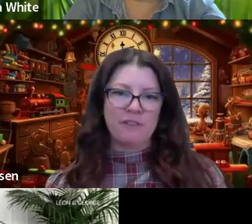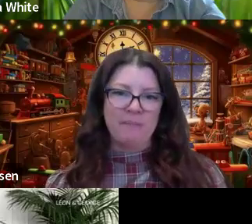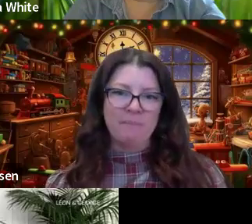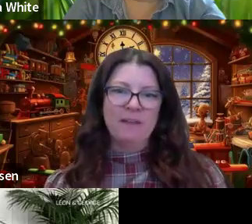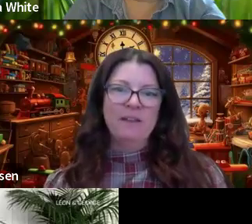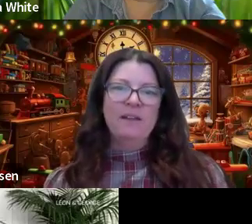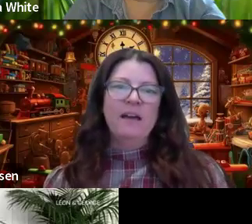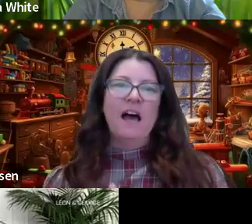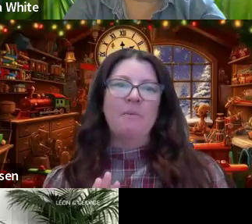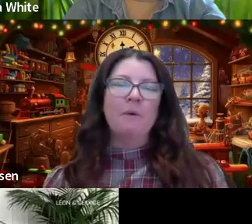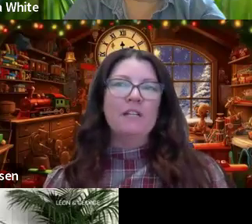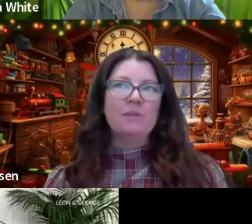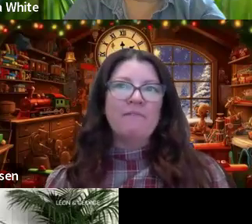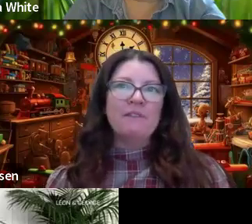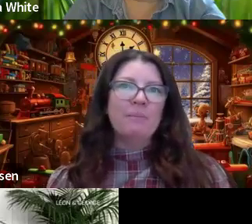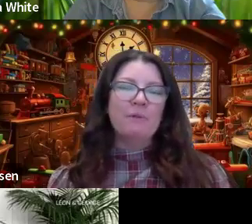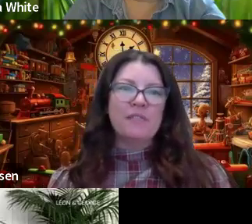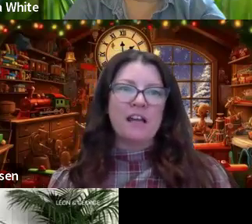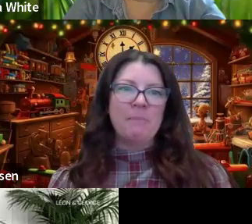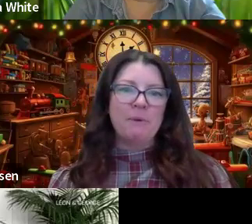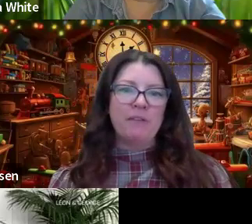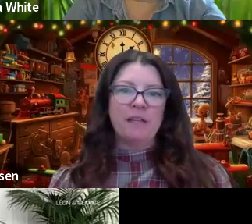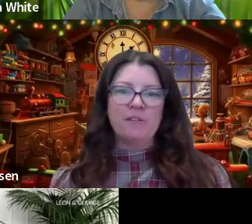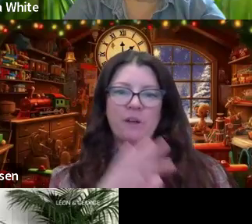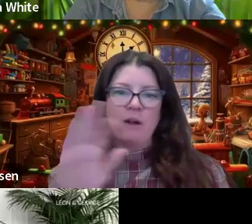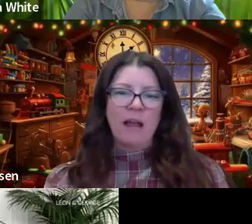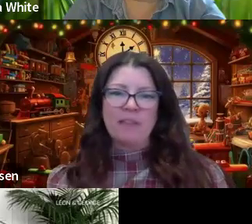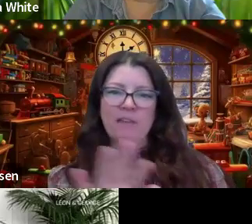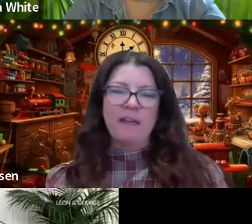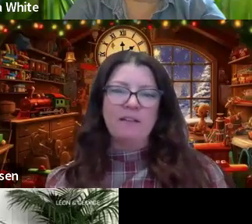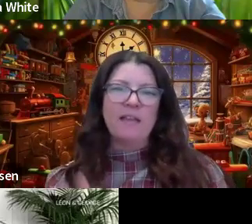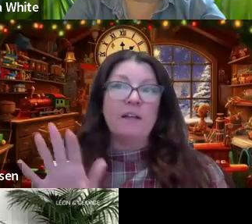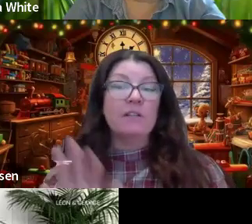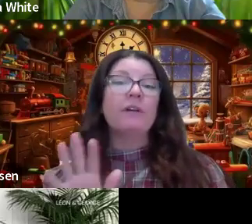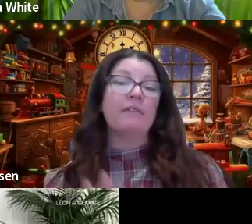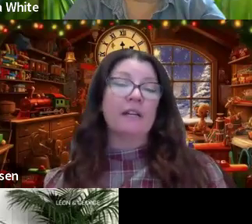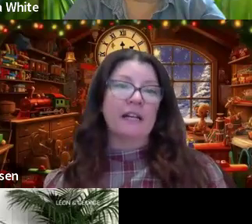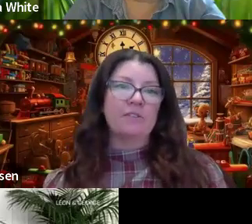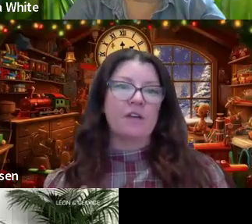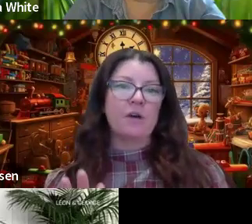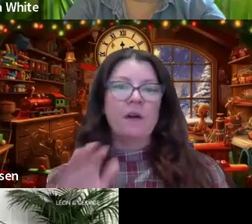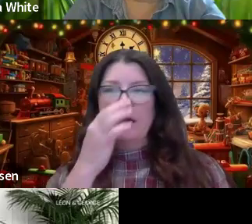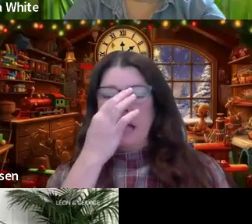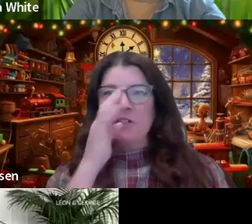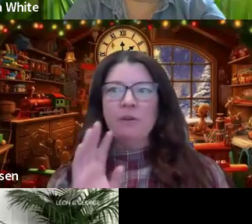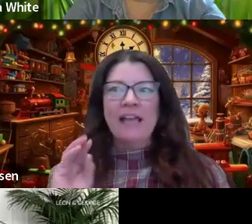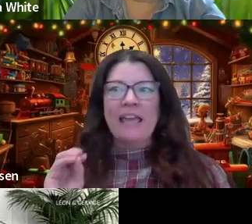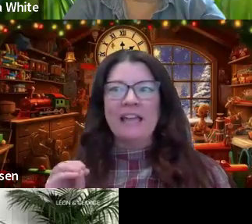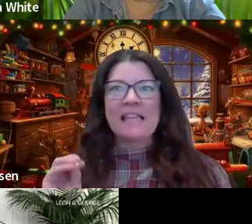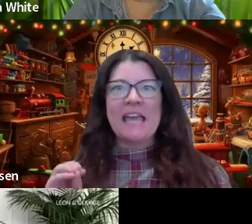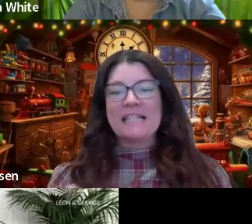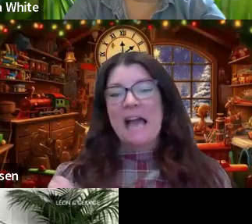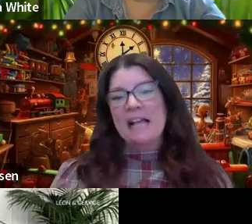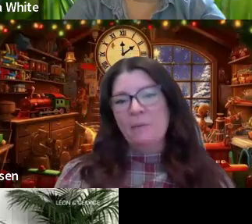and special for them. We do have different booths set up throughout the year, or at the event, and they're different every year. So